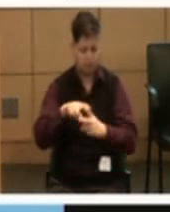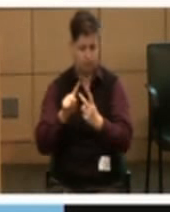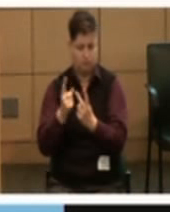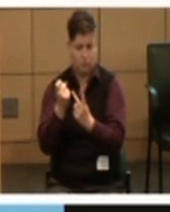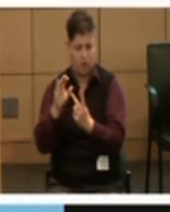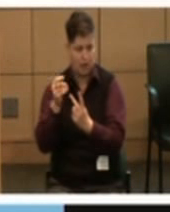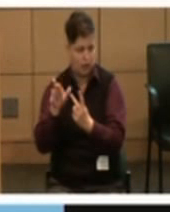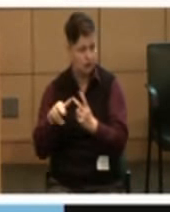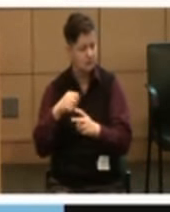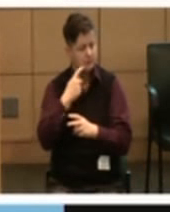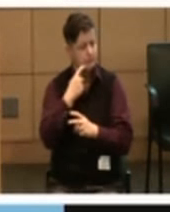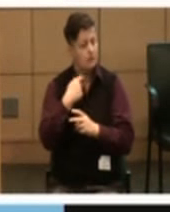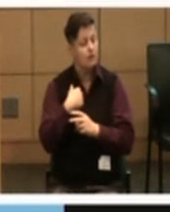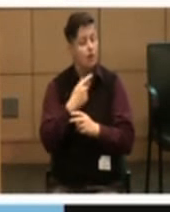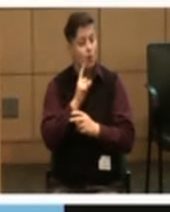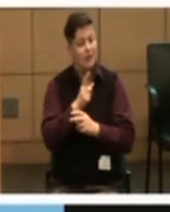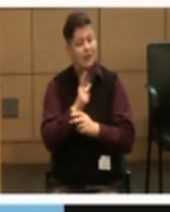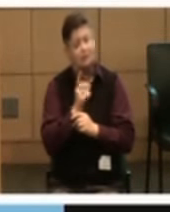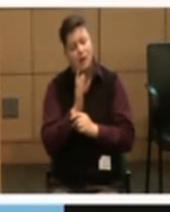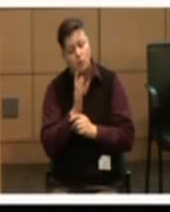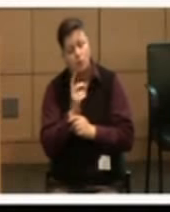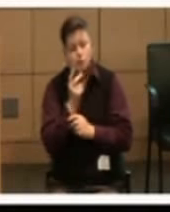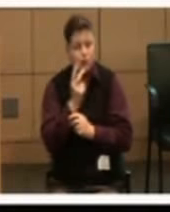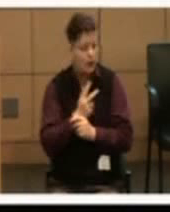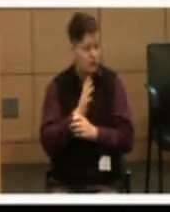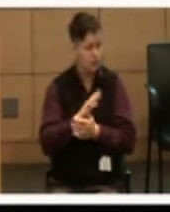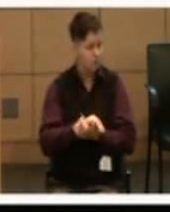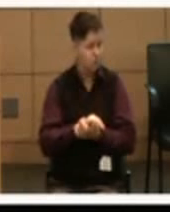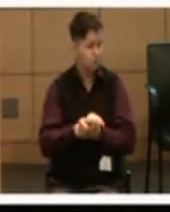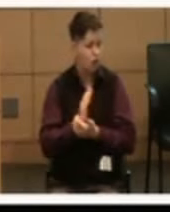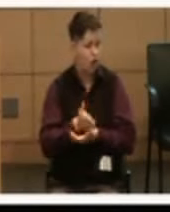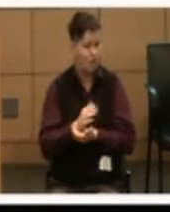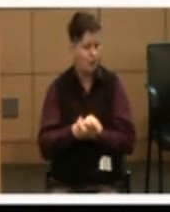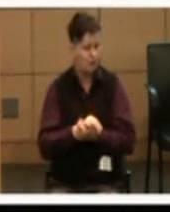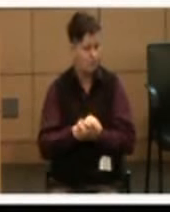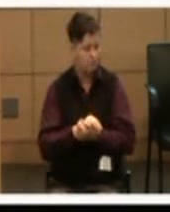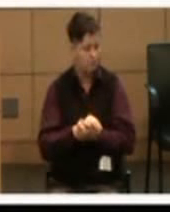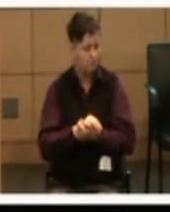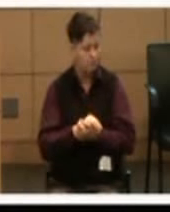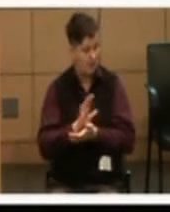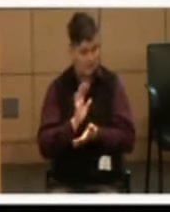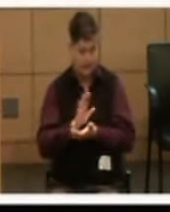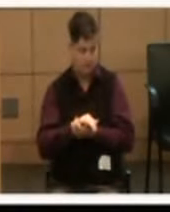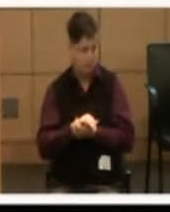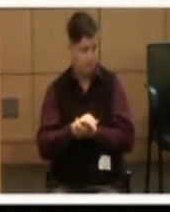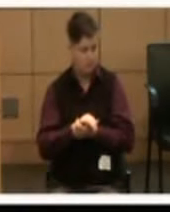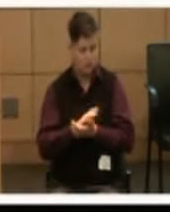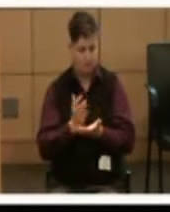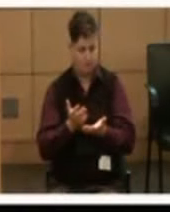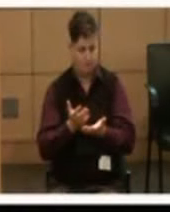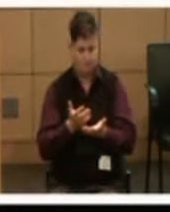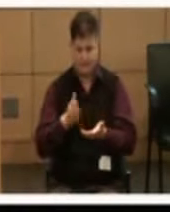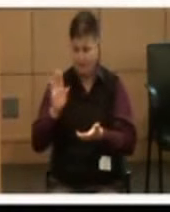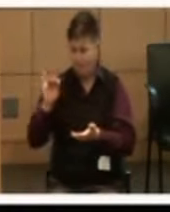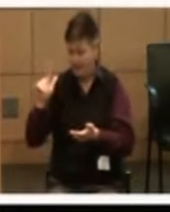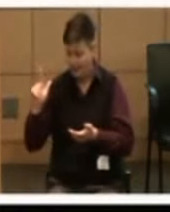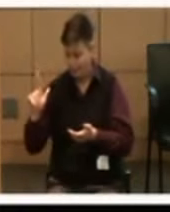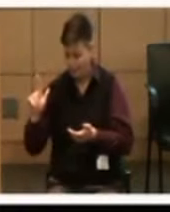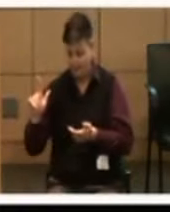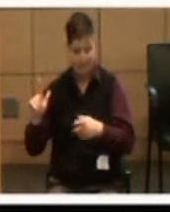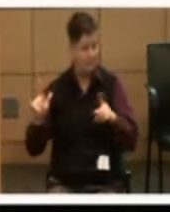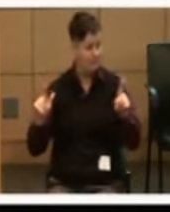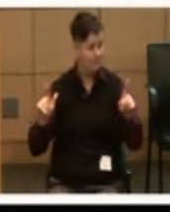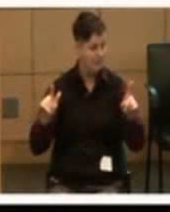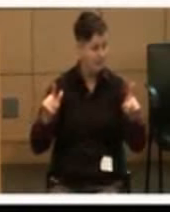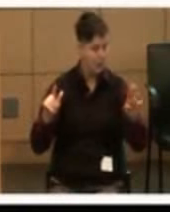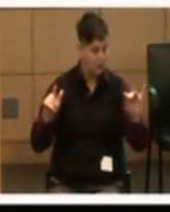initially recommended amplification. So we've got this huge discrepancy here in what we're doing with children who have unilateral hearing loss and children who